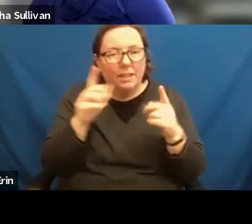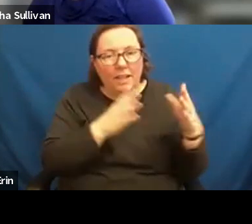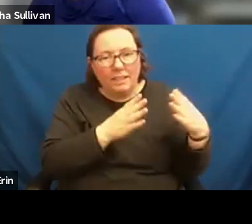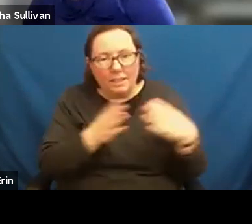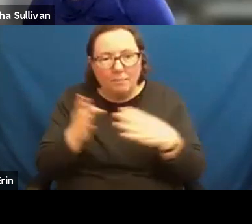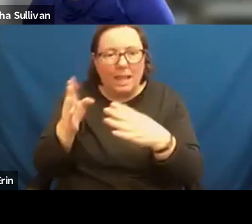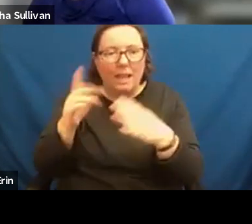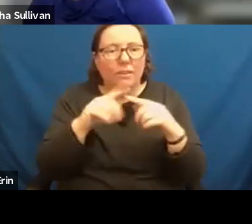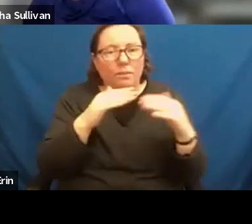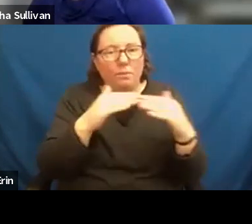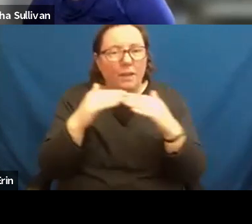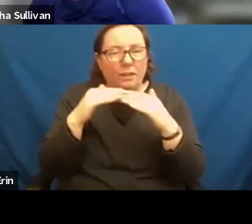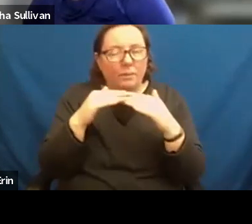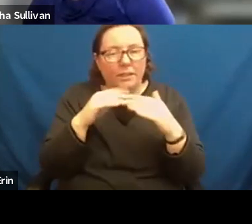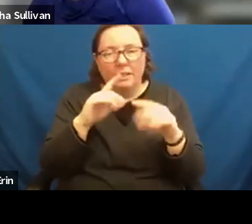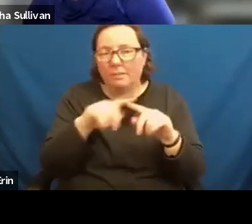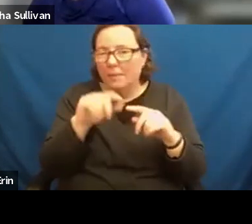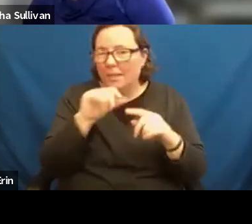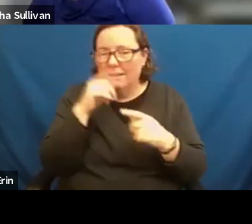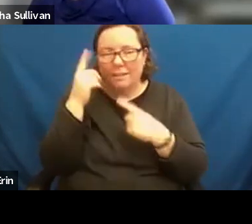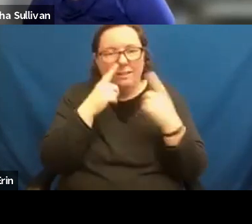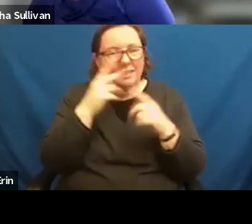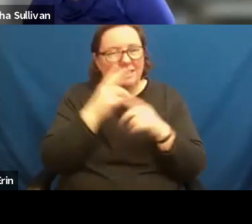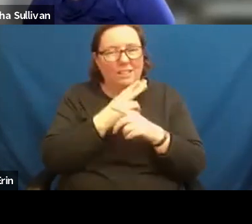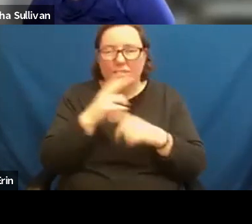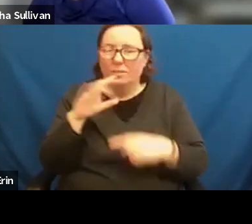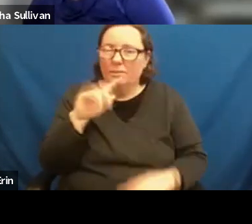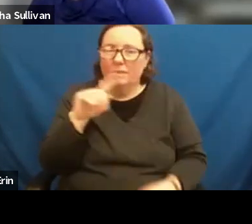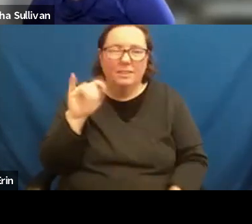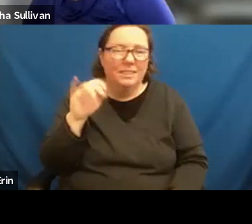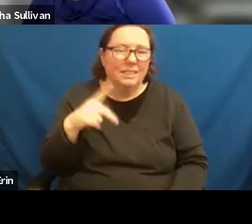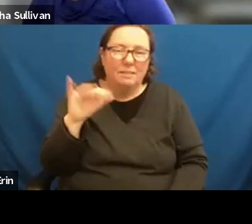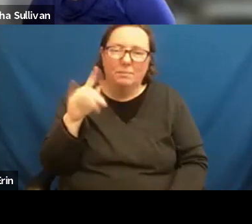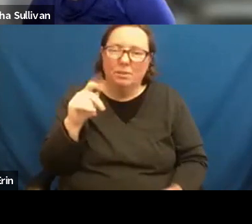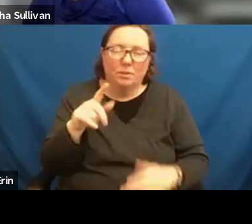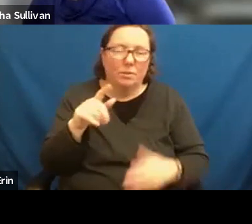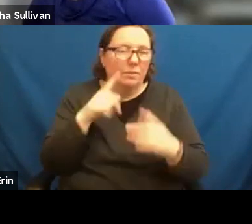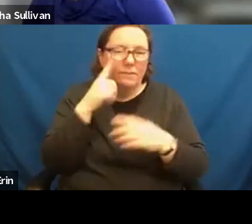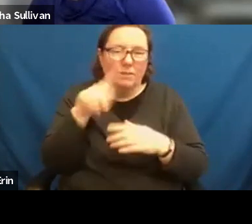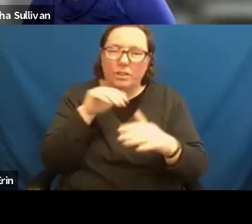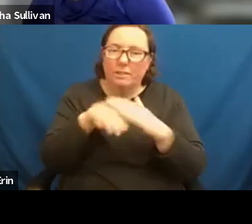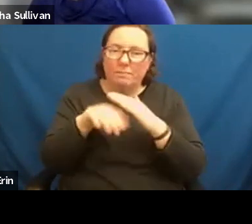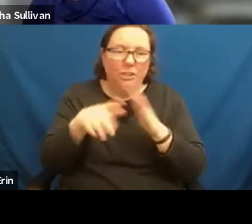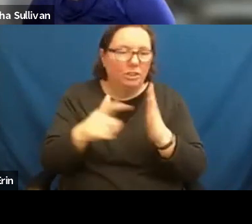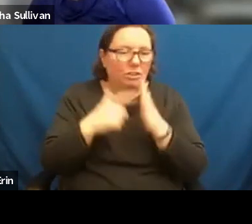equity, while not consider use zip code as an admission criteria. Thank you.